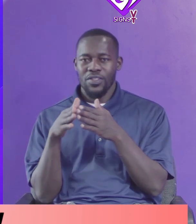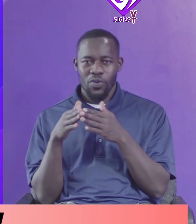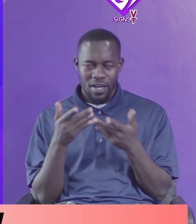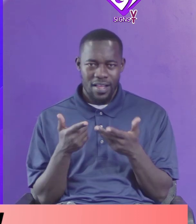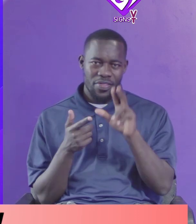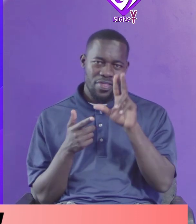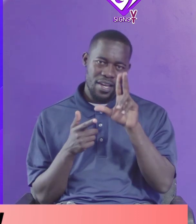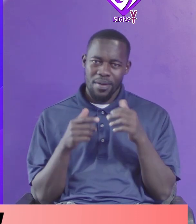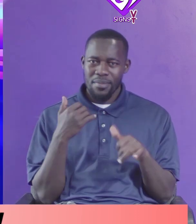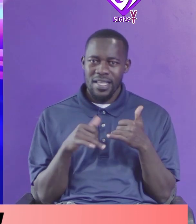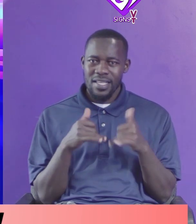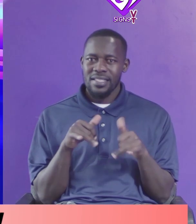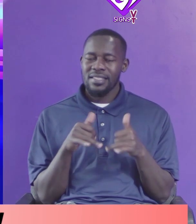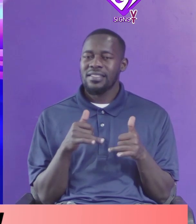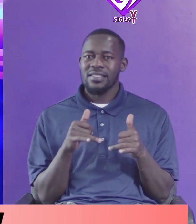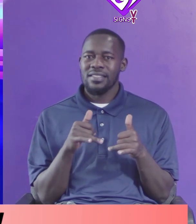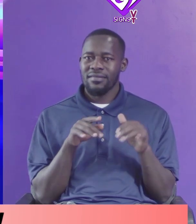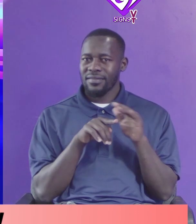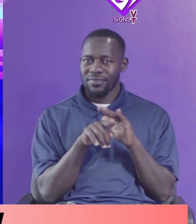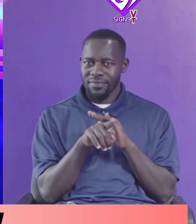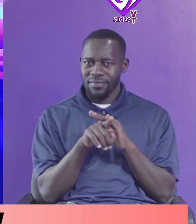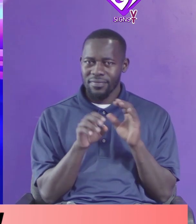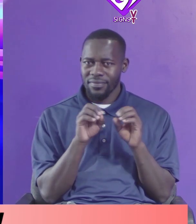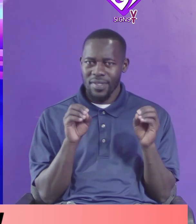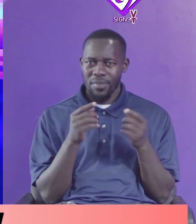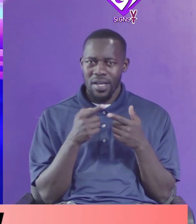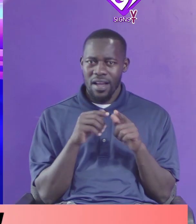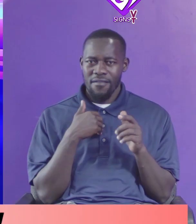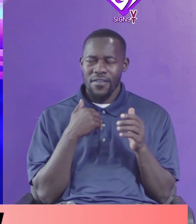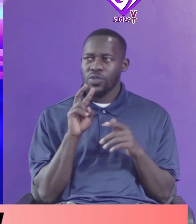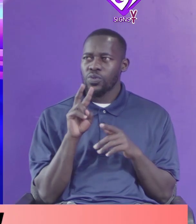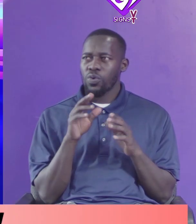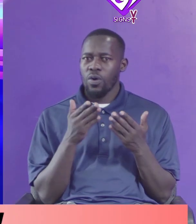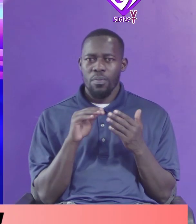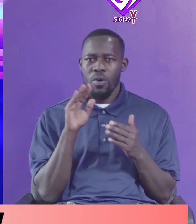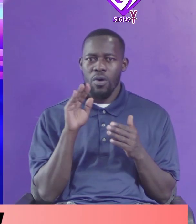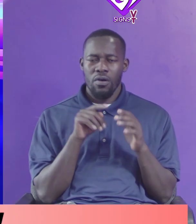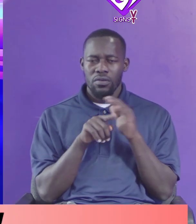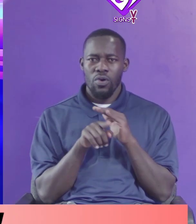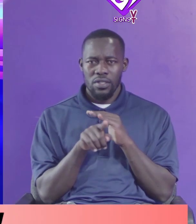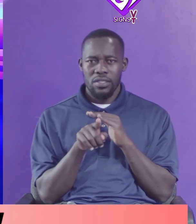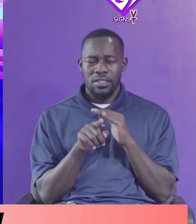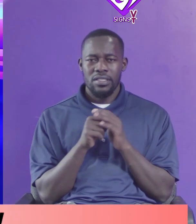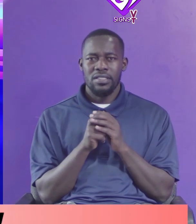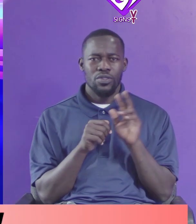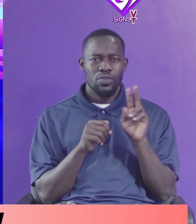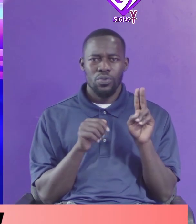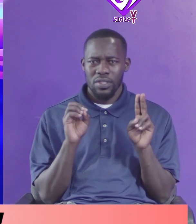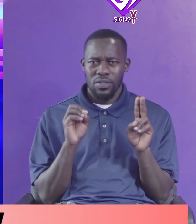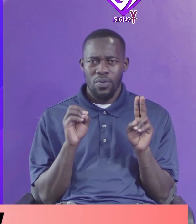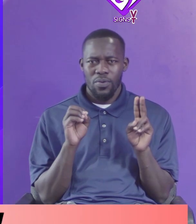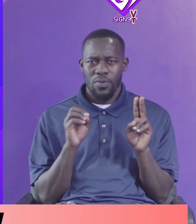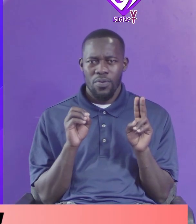they haven't conceded any goal. Okay. And So they have 2 or more goals to score. So 2-0.